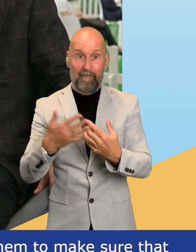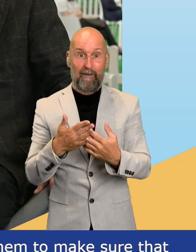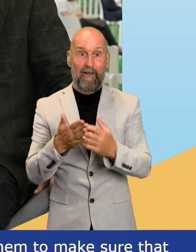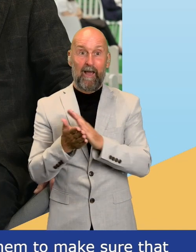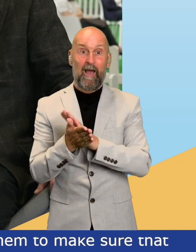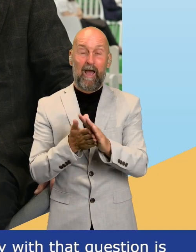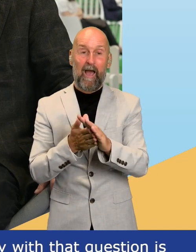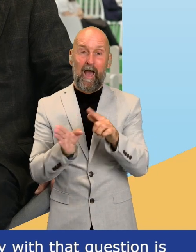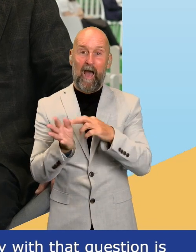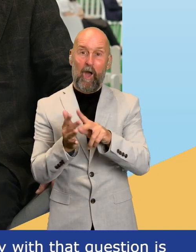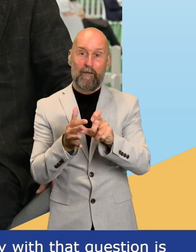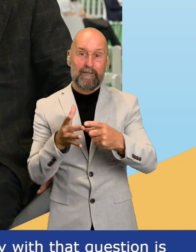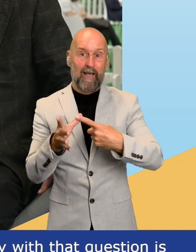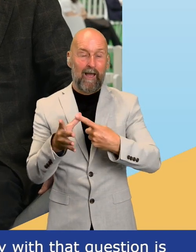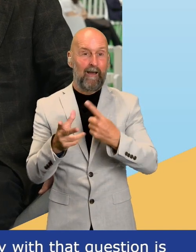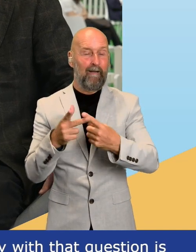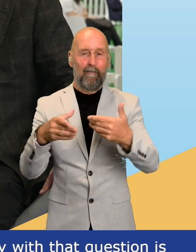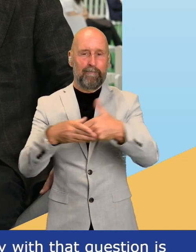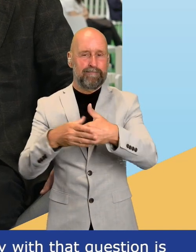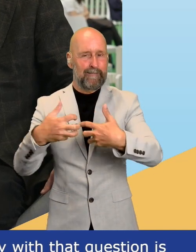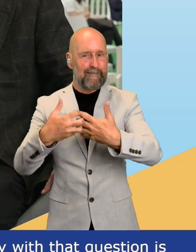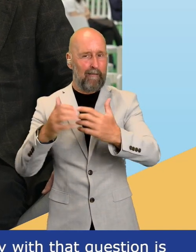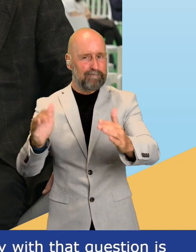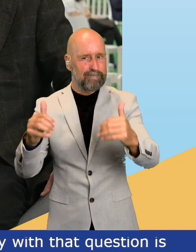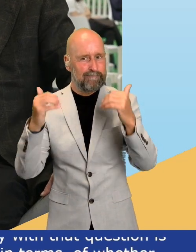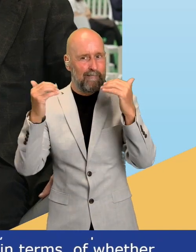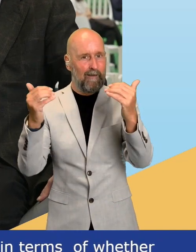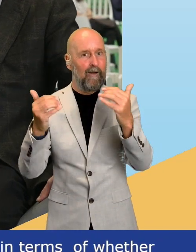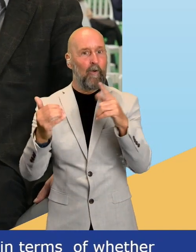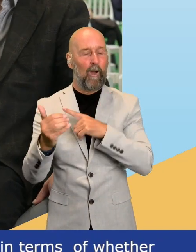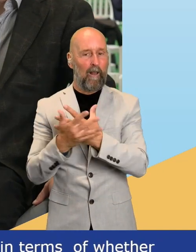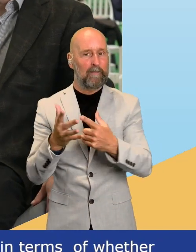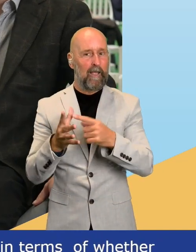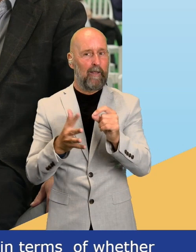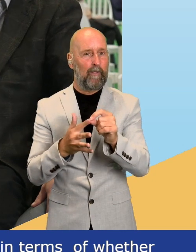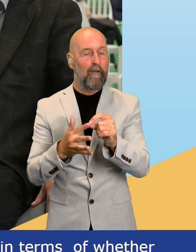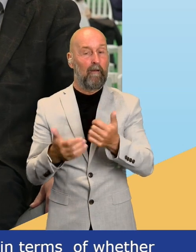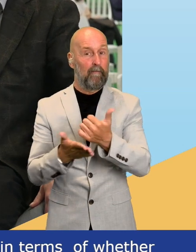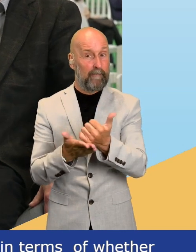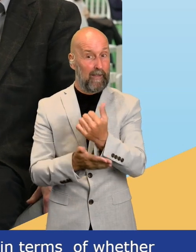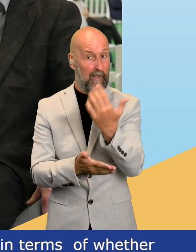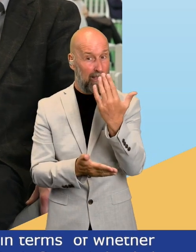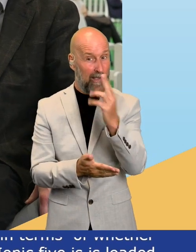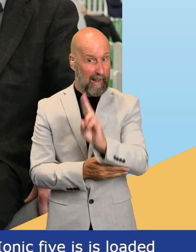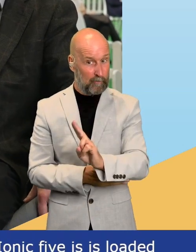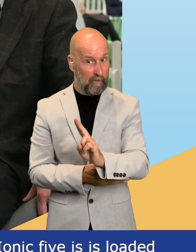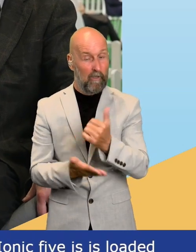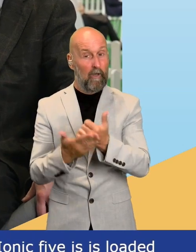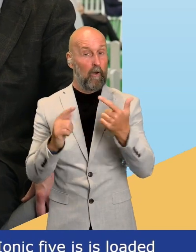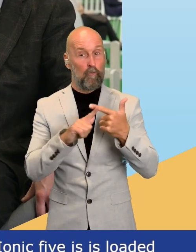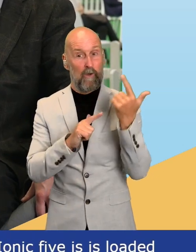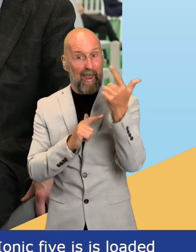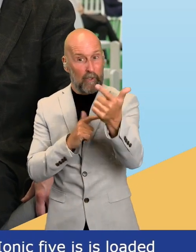Ioniq 5 is loaded with tech, and at the moment there's some really attractive APs on that. It's a very good electric car with very good range, lots of